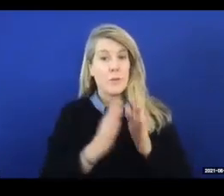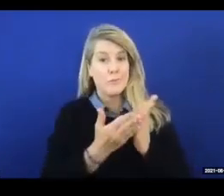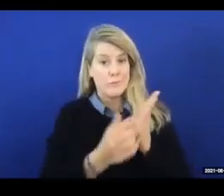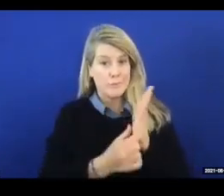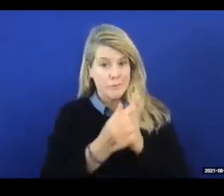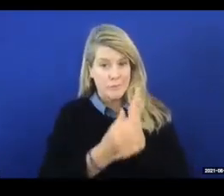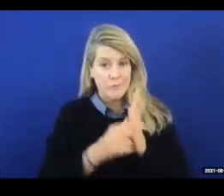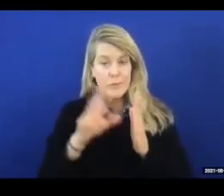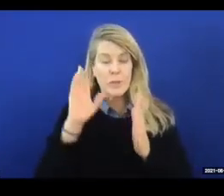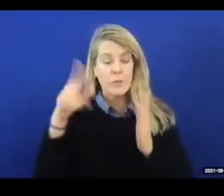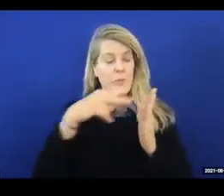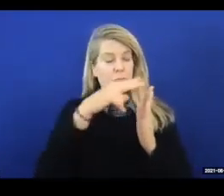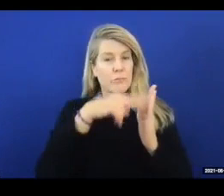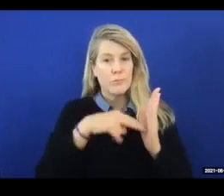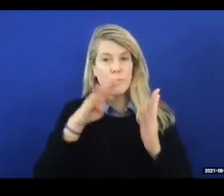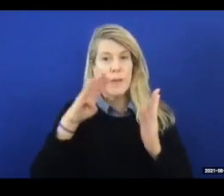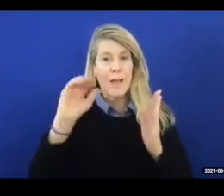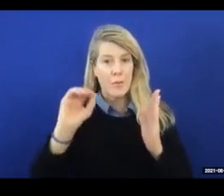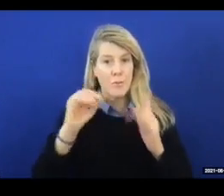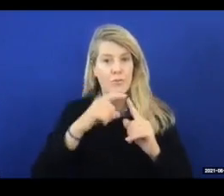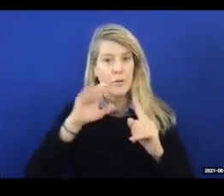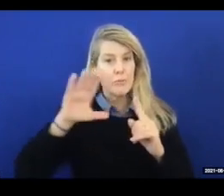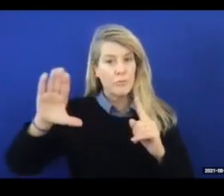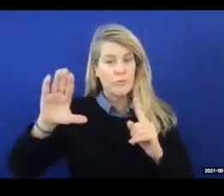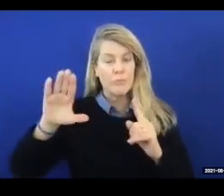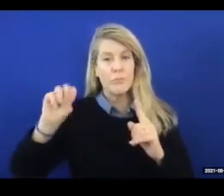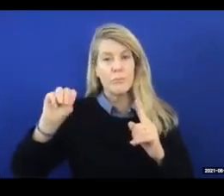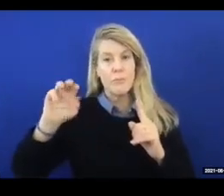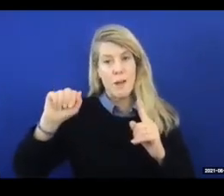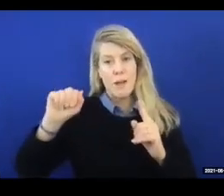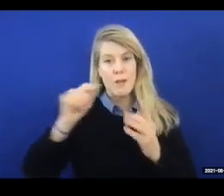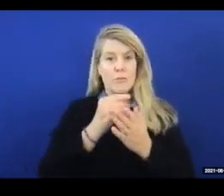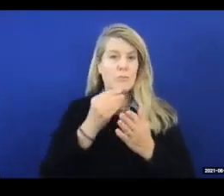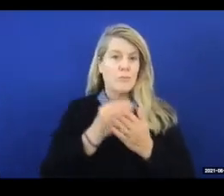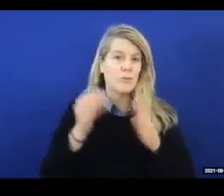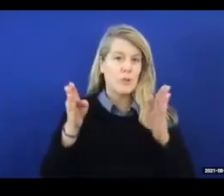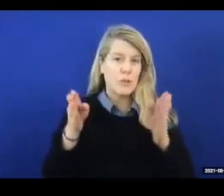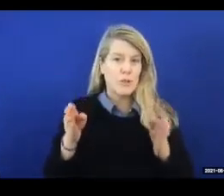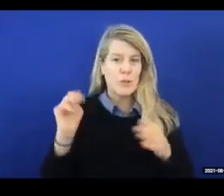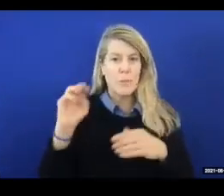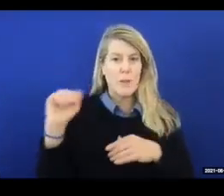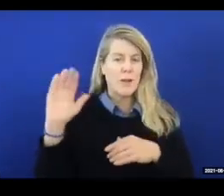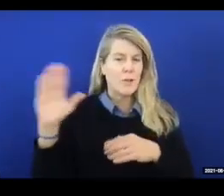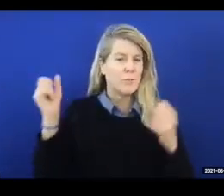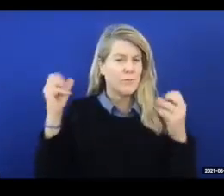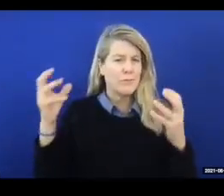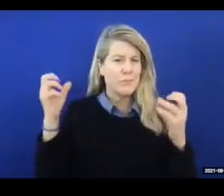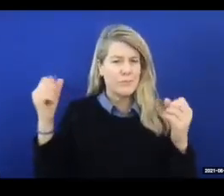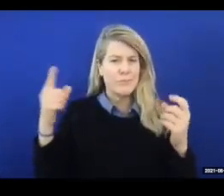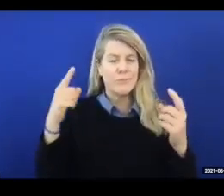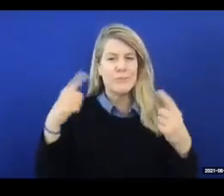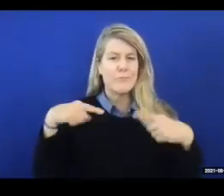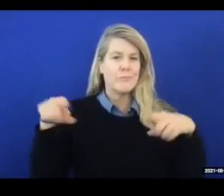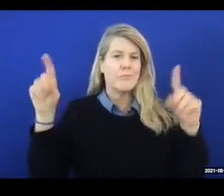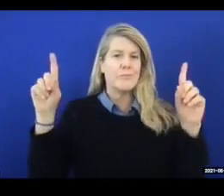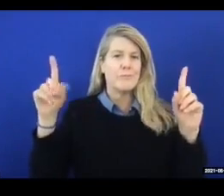a detailed bio covering Treasurer Ma's many accomplishments. Please take a